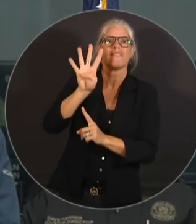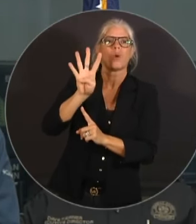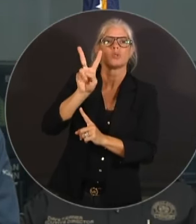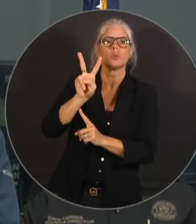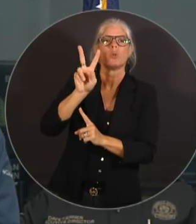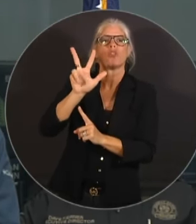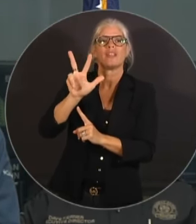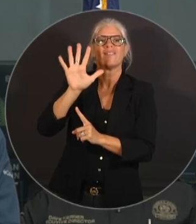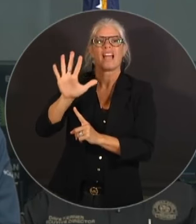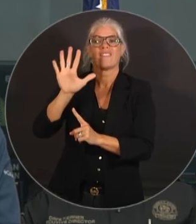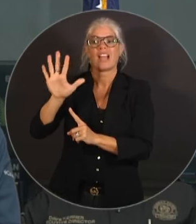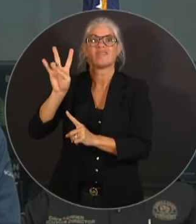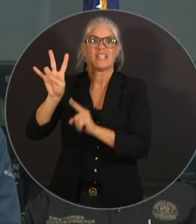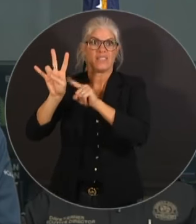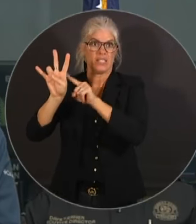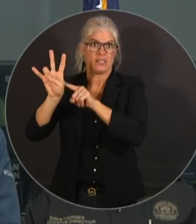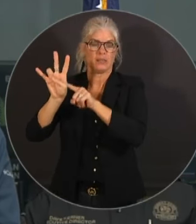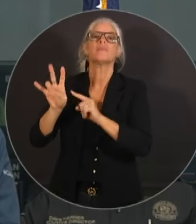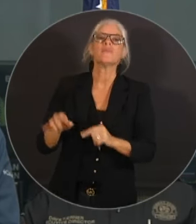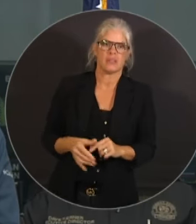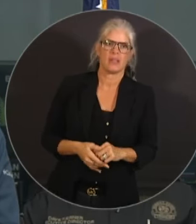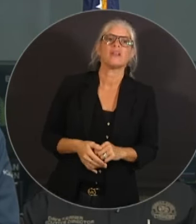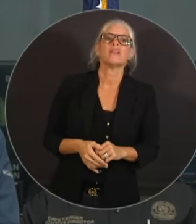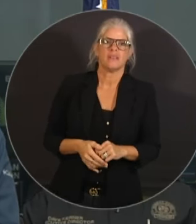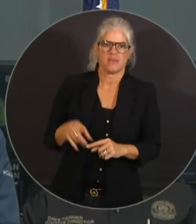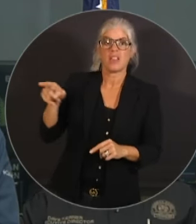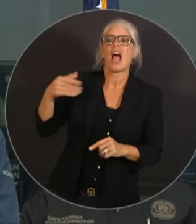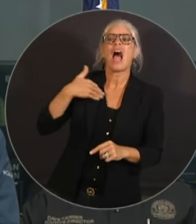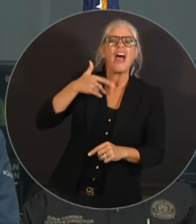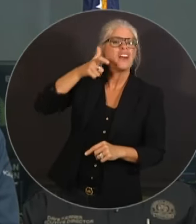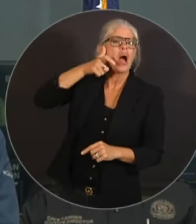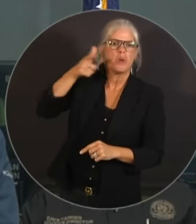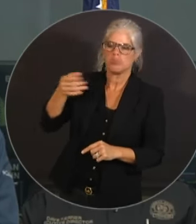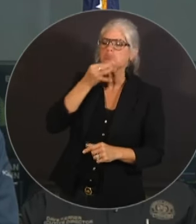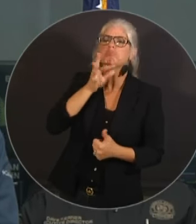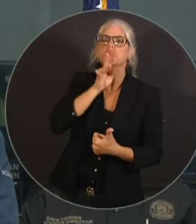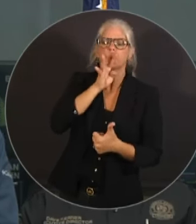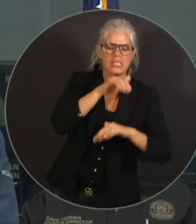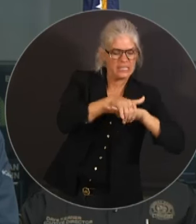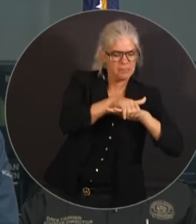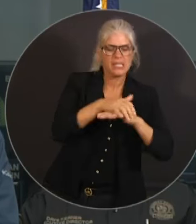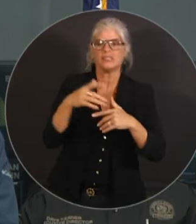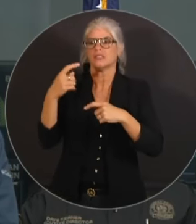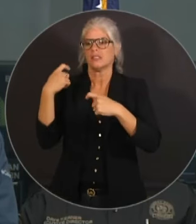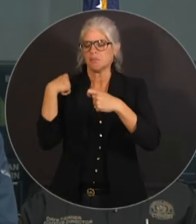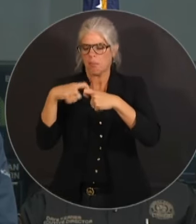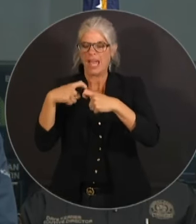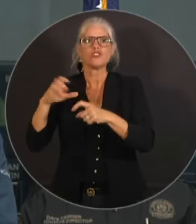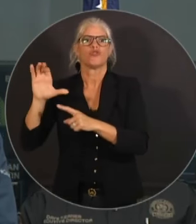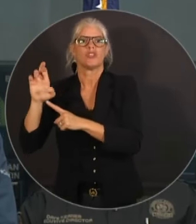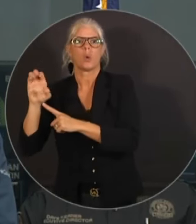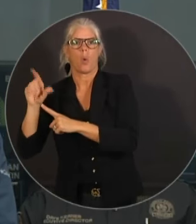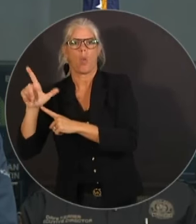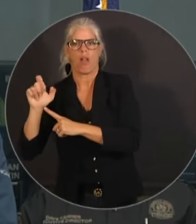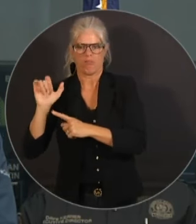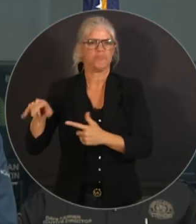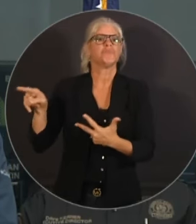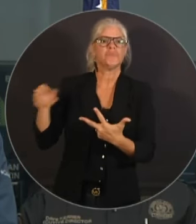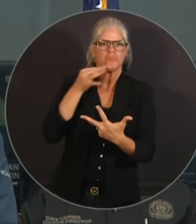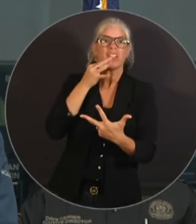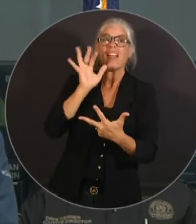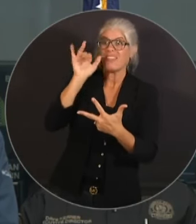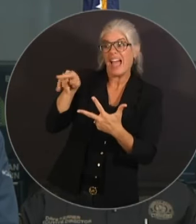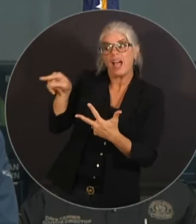1-800-342-3557, and we have operators there in English, Spanish, and Haitian Creole. Please know that that is a information line. It is